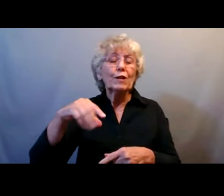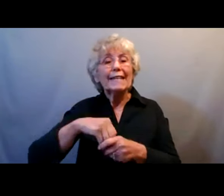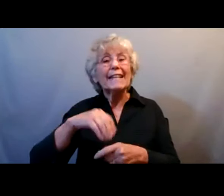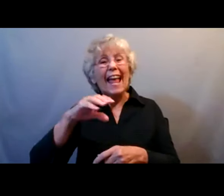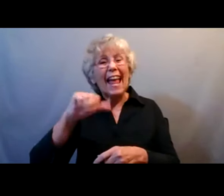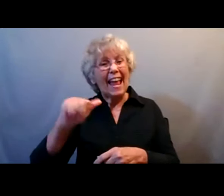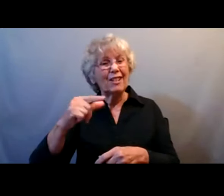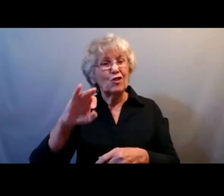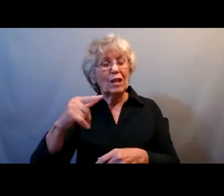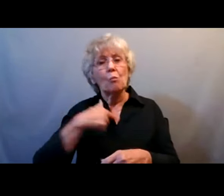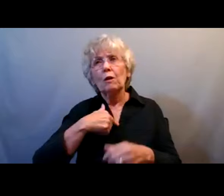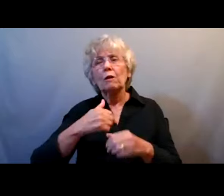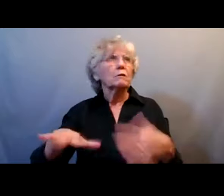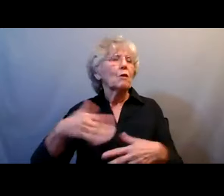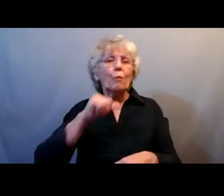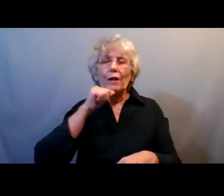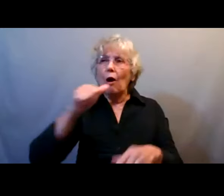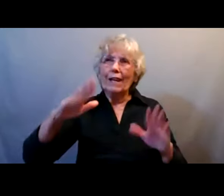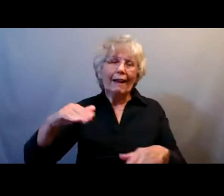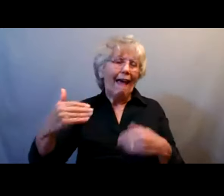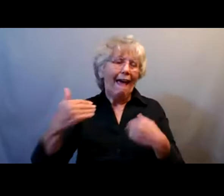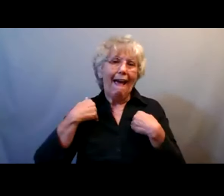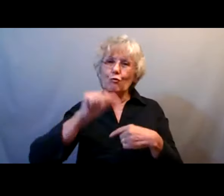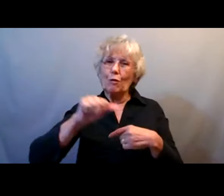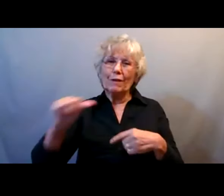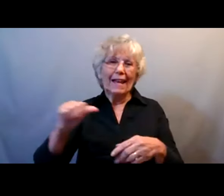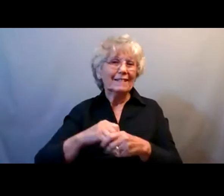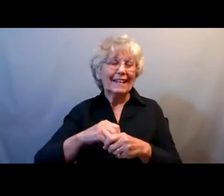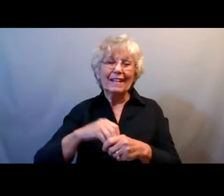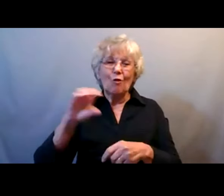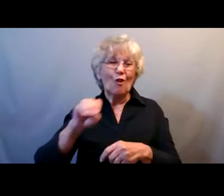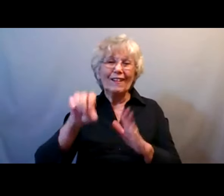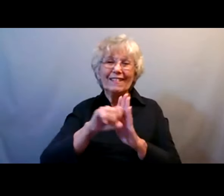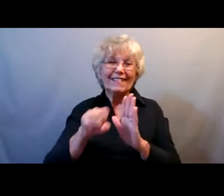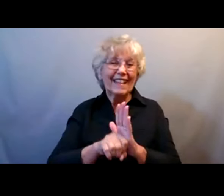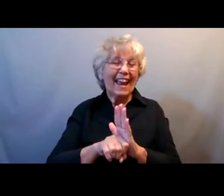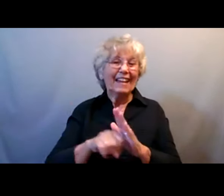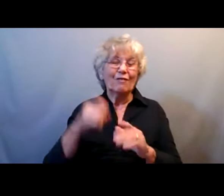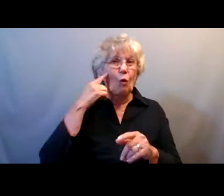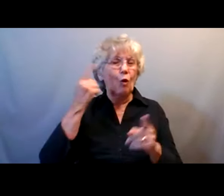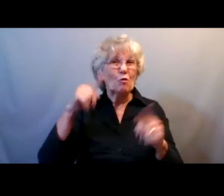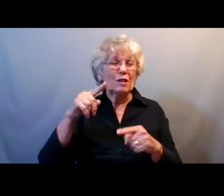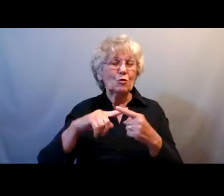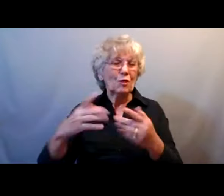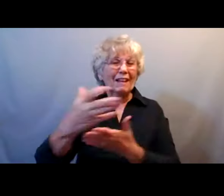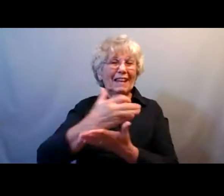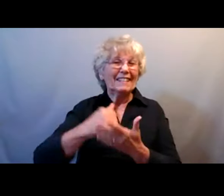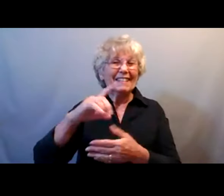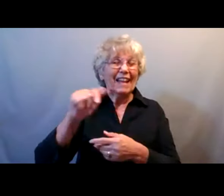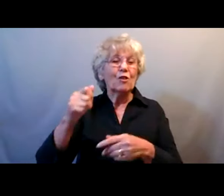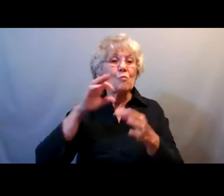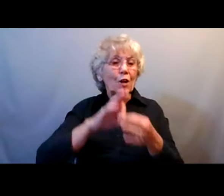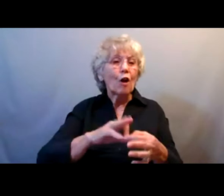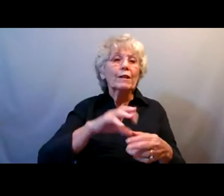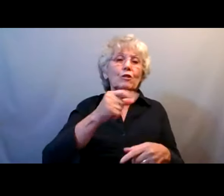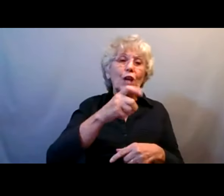having AAAs in the state of Oregon agree to collect data on sexual orientation and gender identity. So I